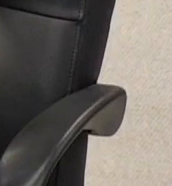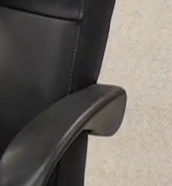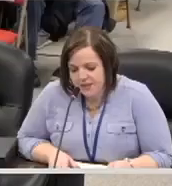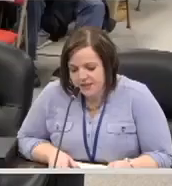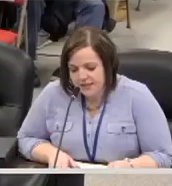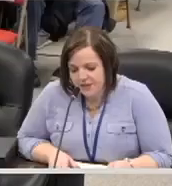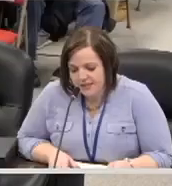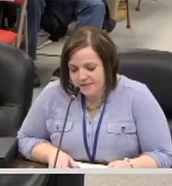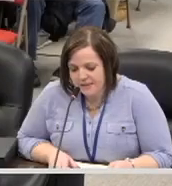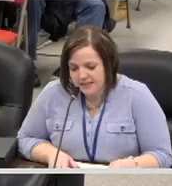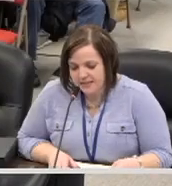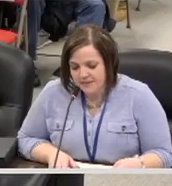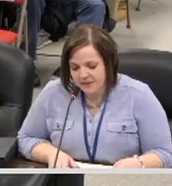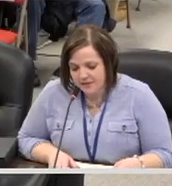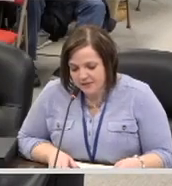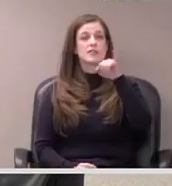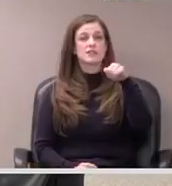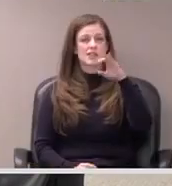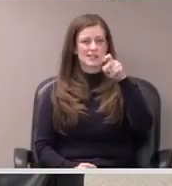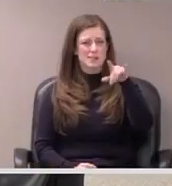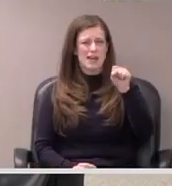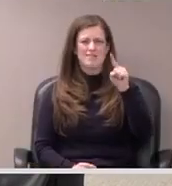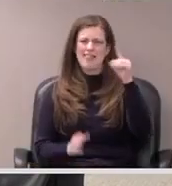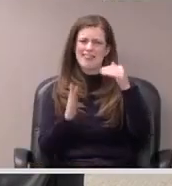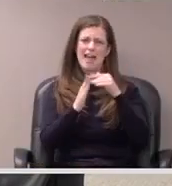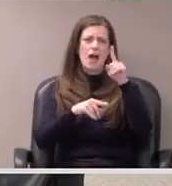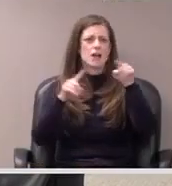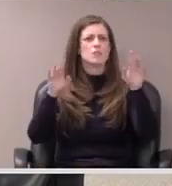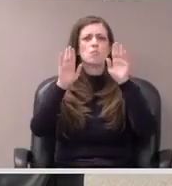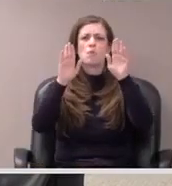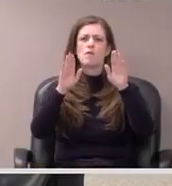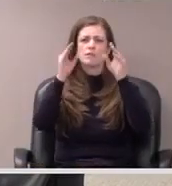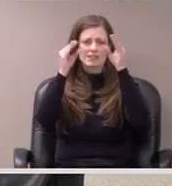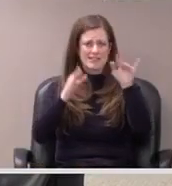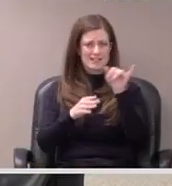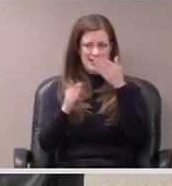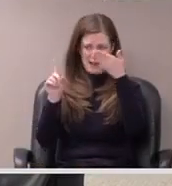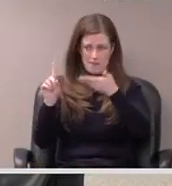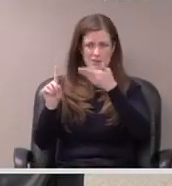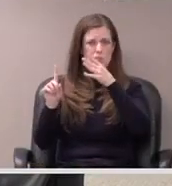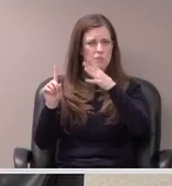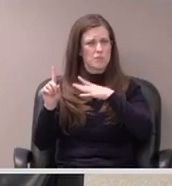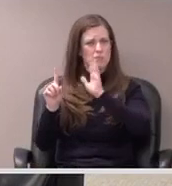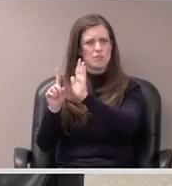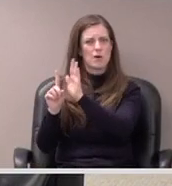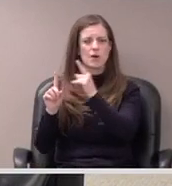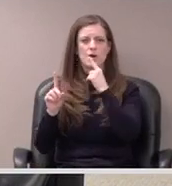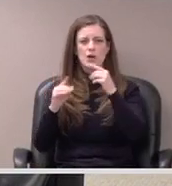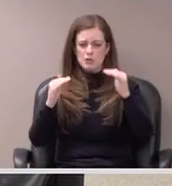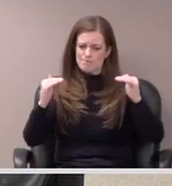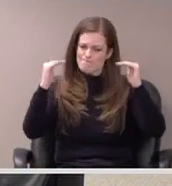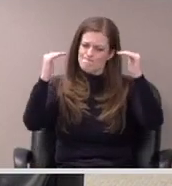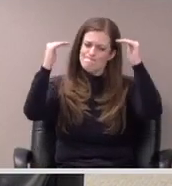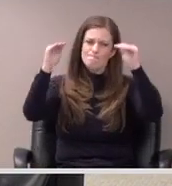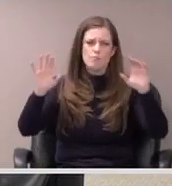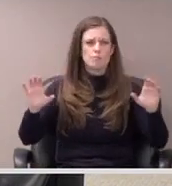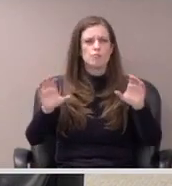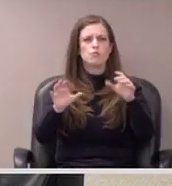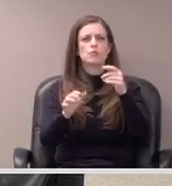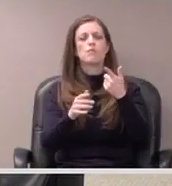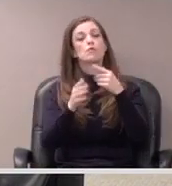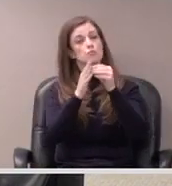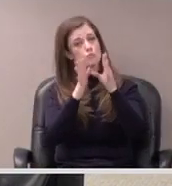We are fortunate in JCPS to have thousands of wonderful teachers like Ms. Duenas who go above and beyond each and every day for our